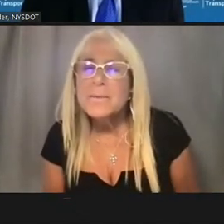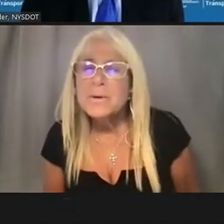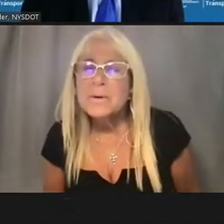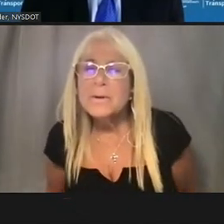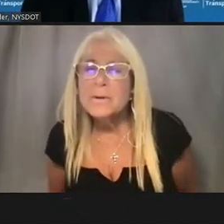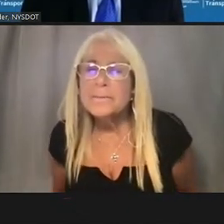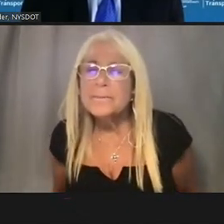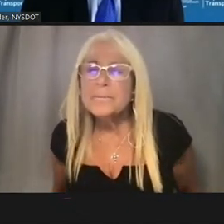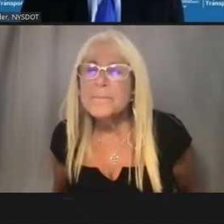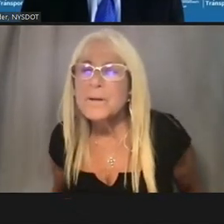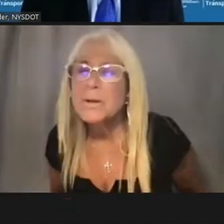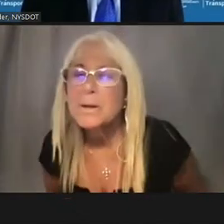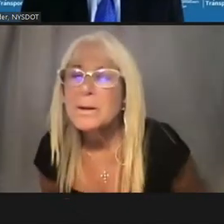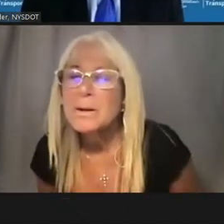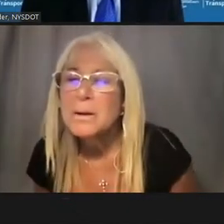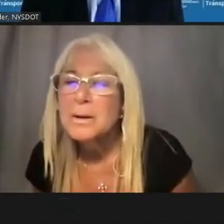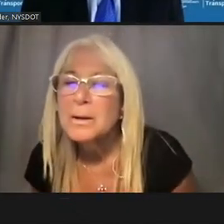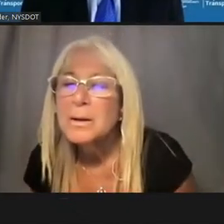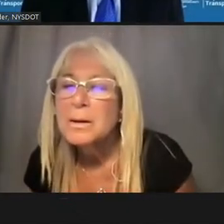Michelle Padalecki